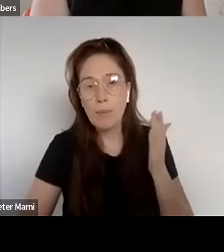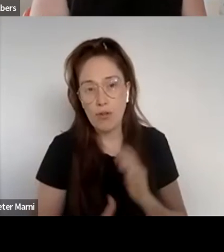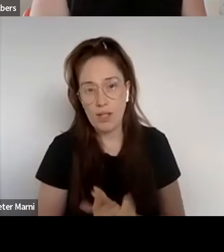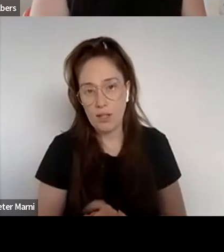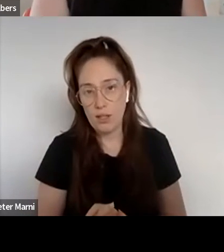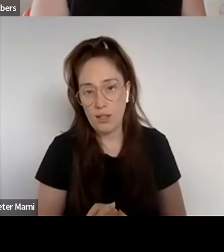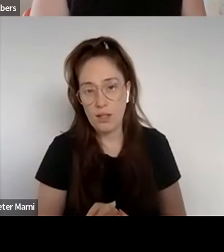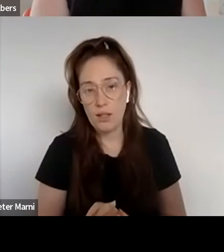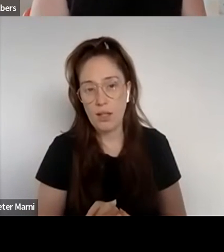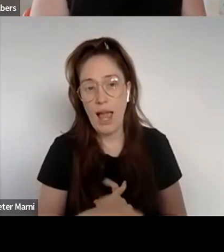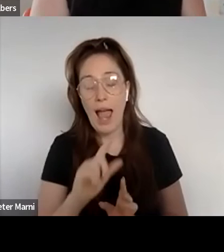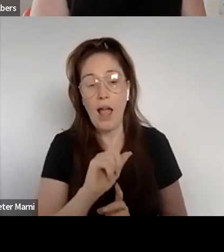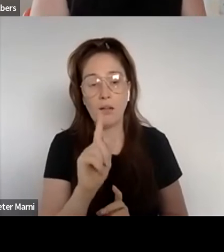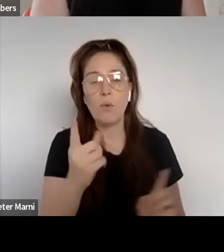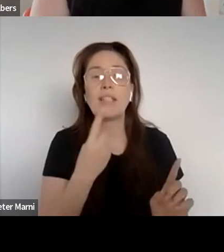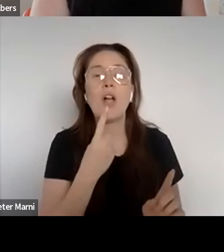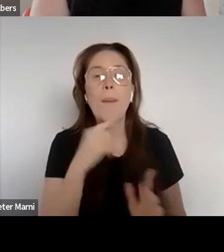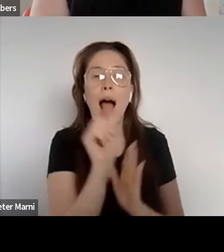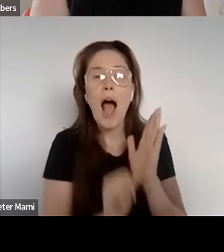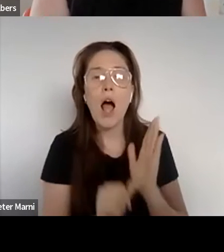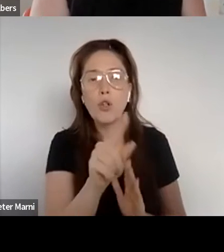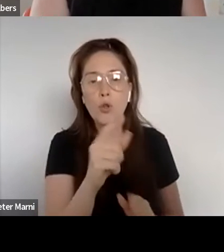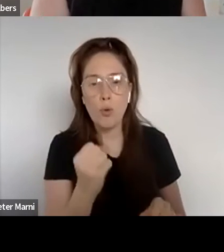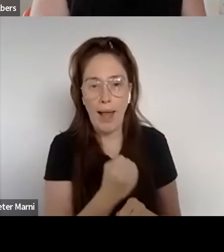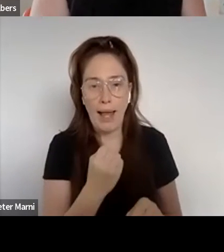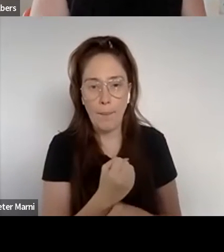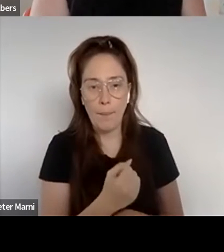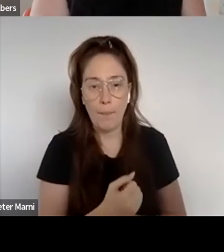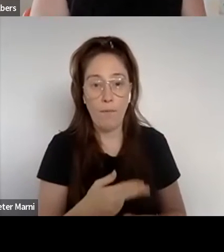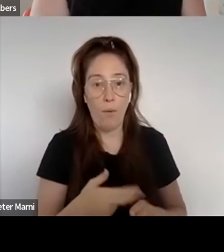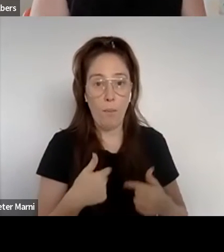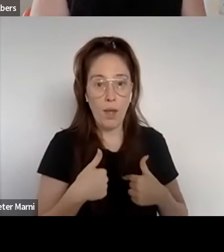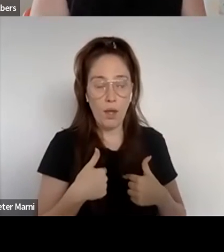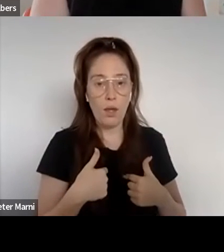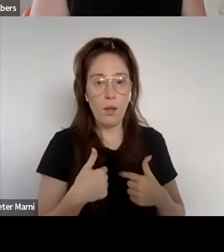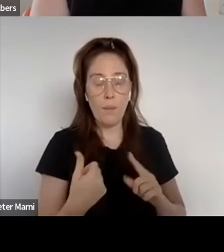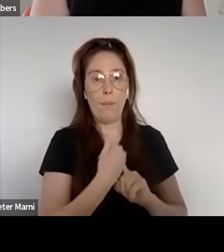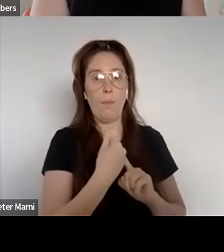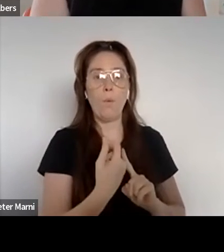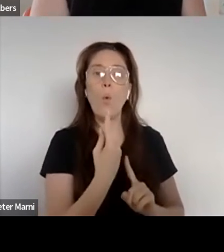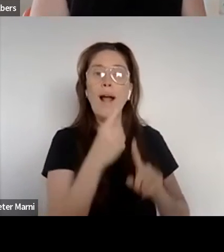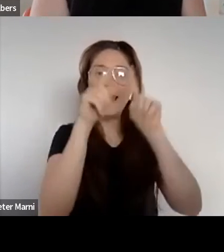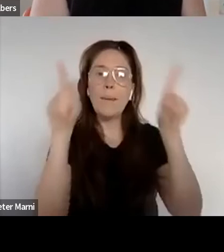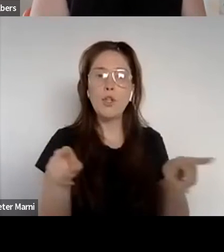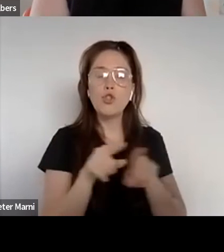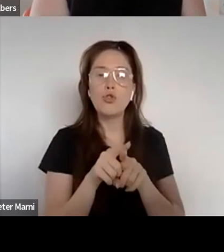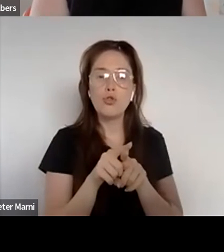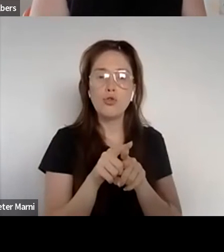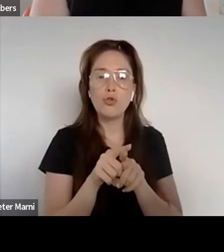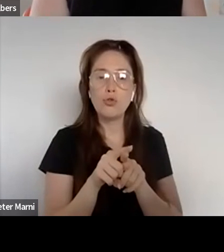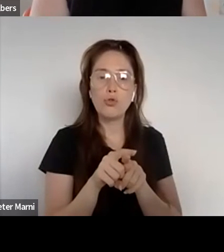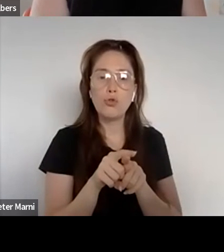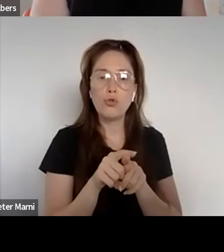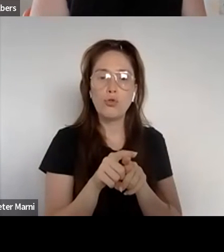the kinds of artwork you make. I was very, very struck by the beautiful images of you and your